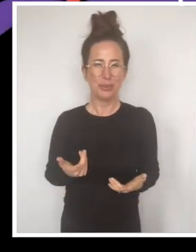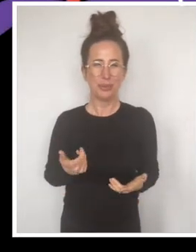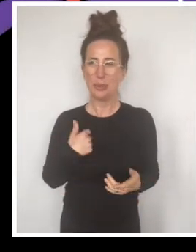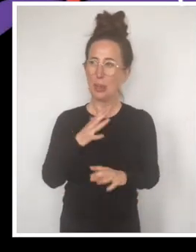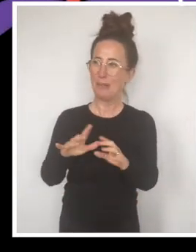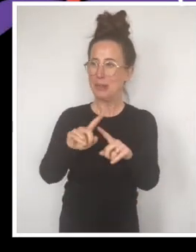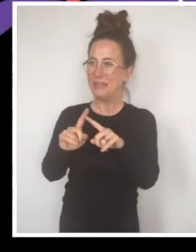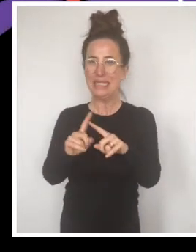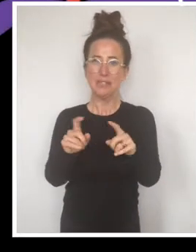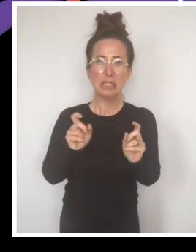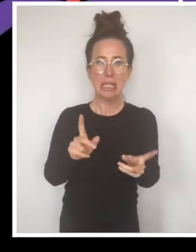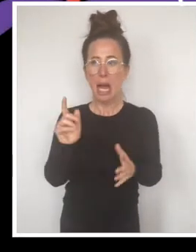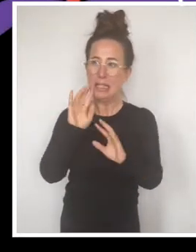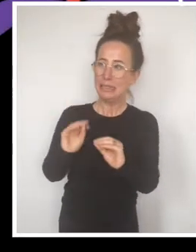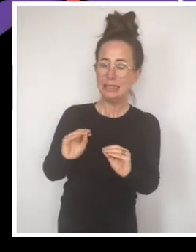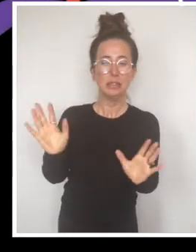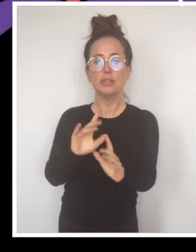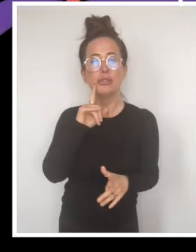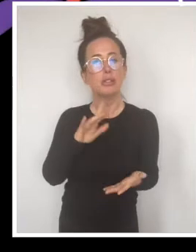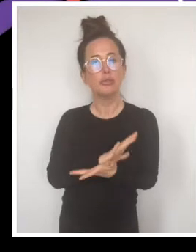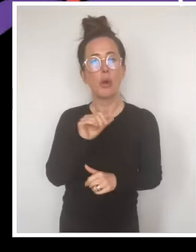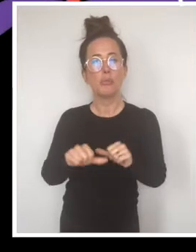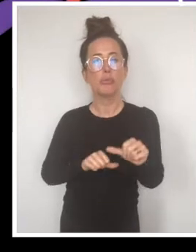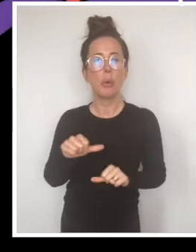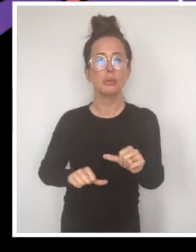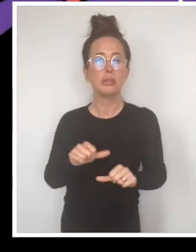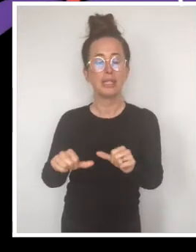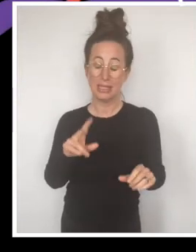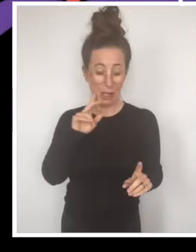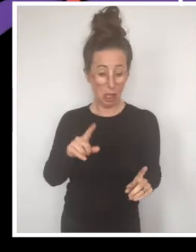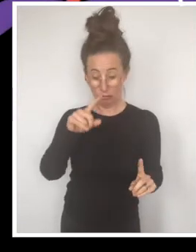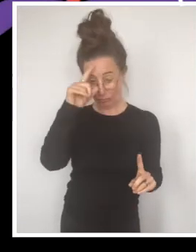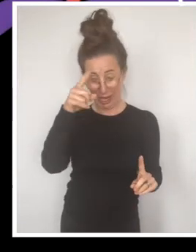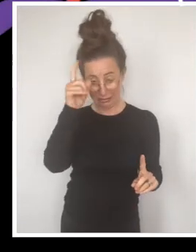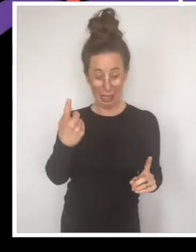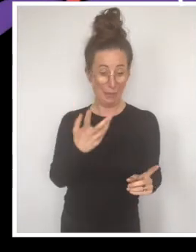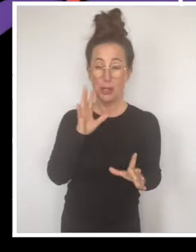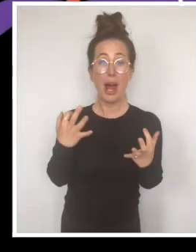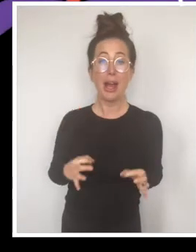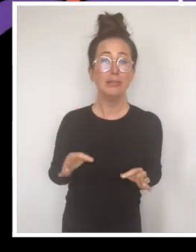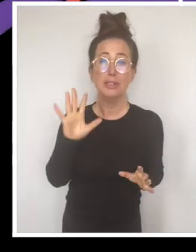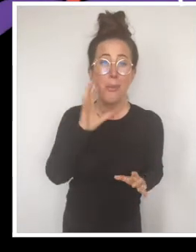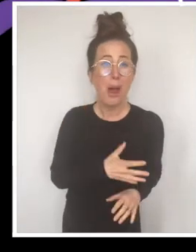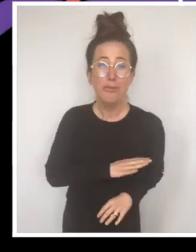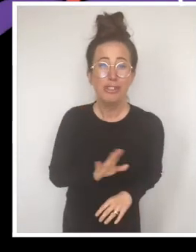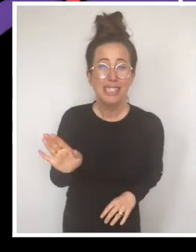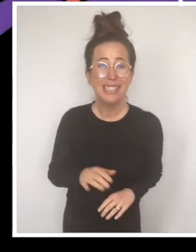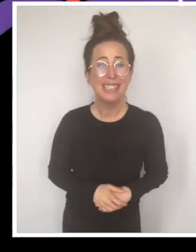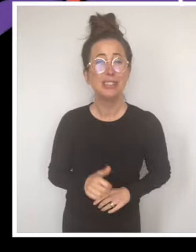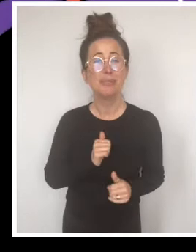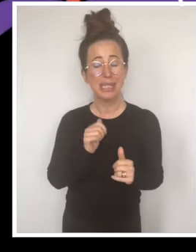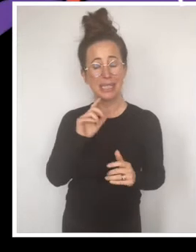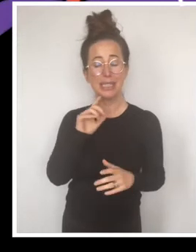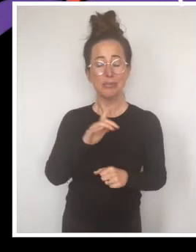we've taught you. You just need to enjoy the process. And if it looks very random and not very accurate, do not worry. Just